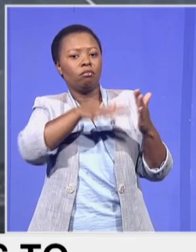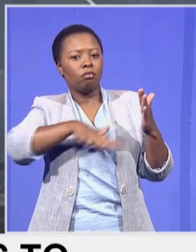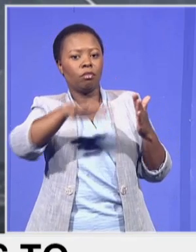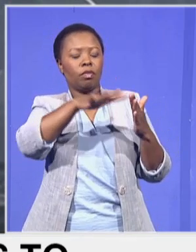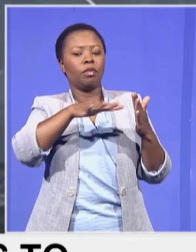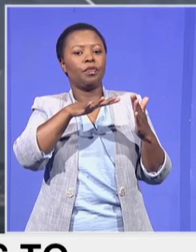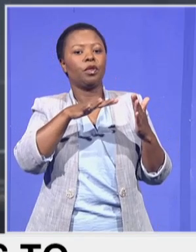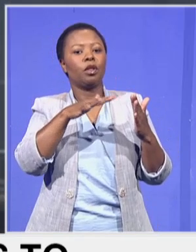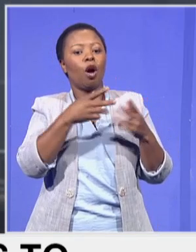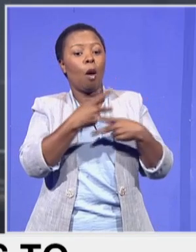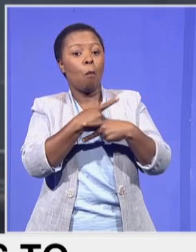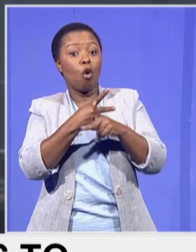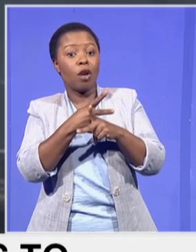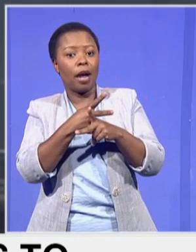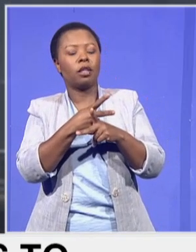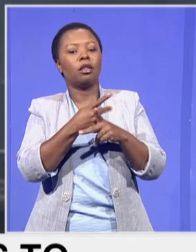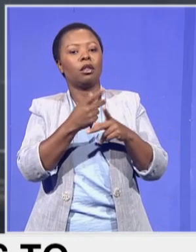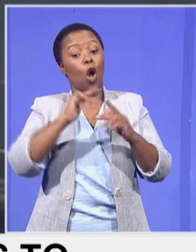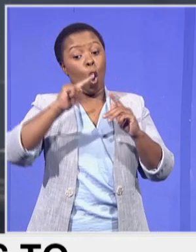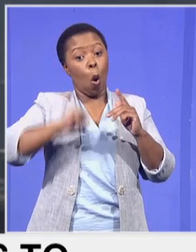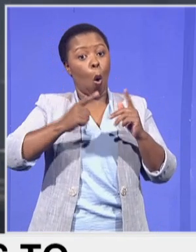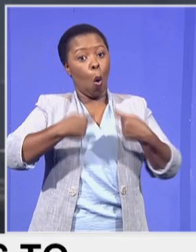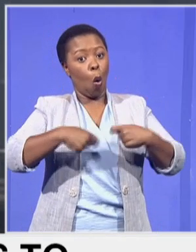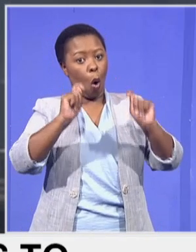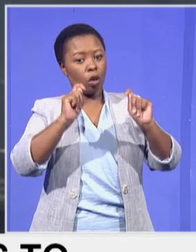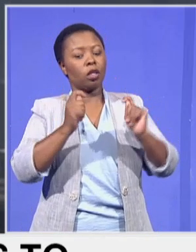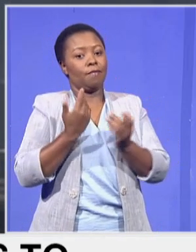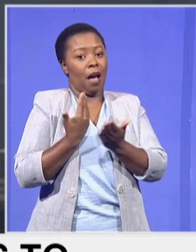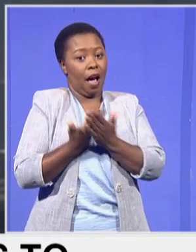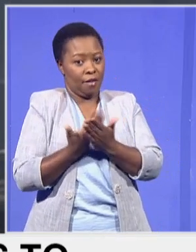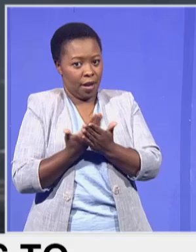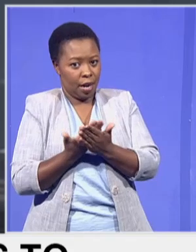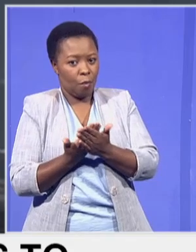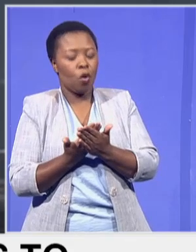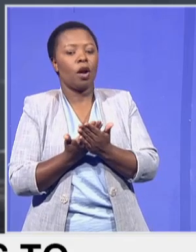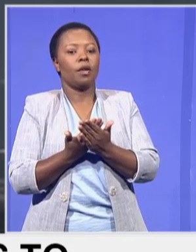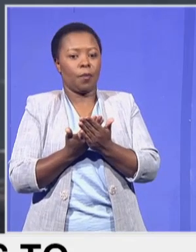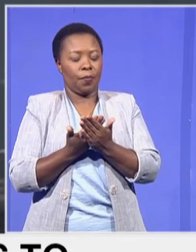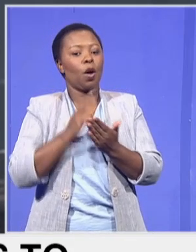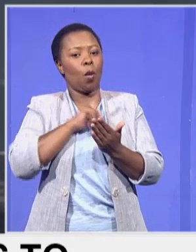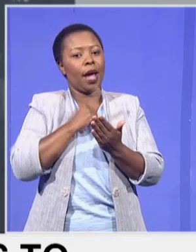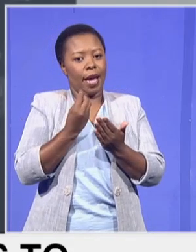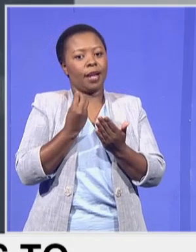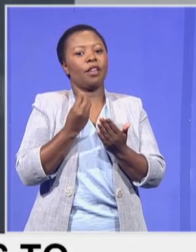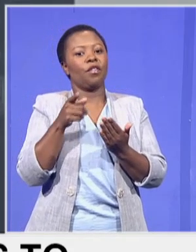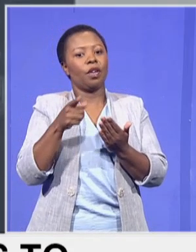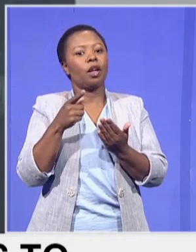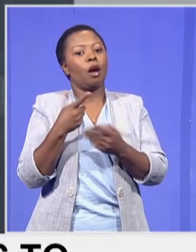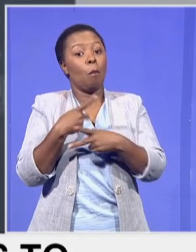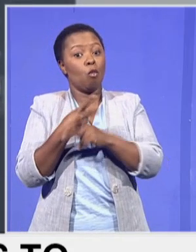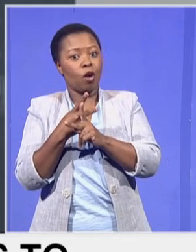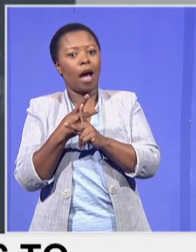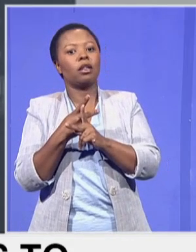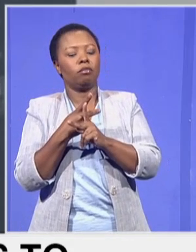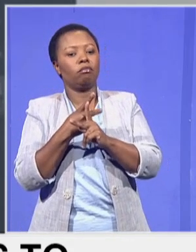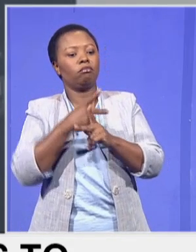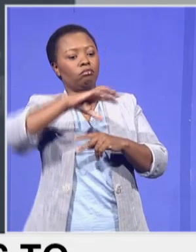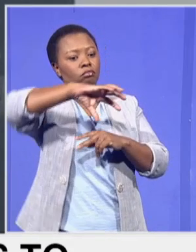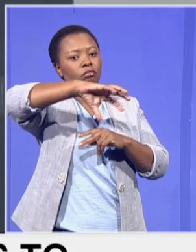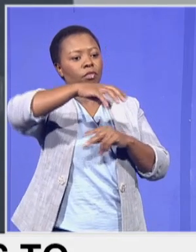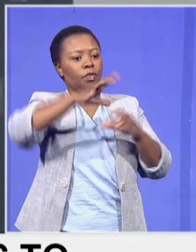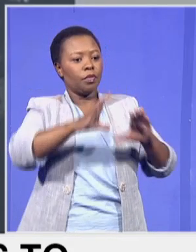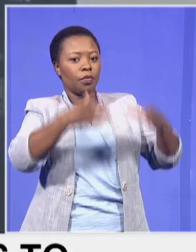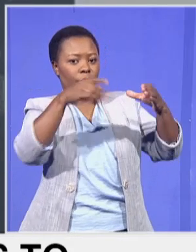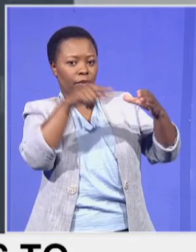product available, that when the wet weather come, that we've got a coarser product that we can feed into the plant, which can